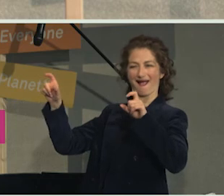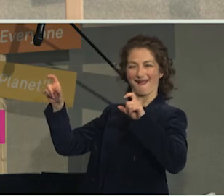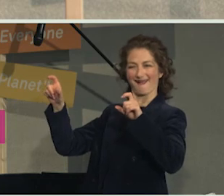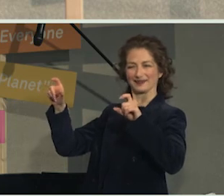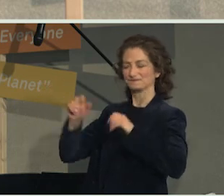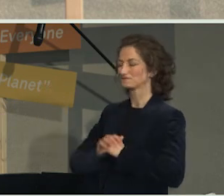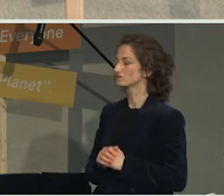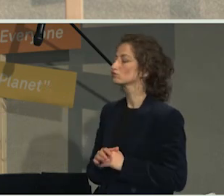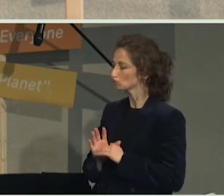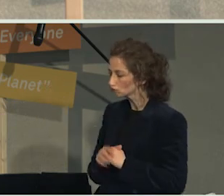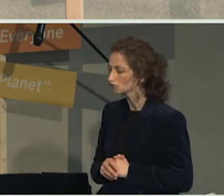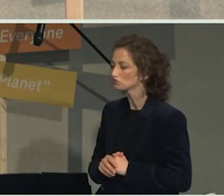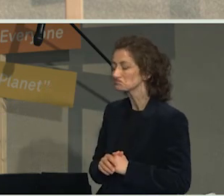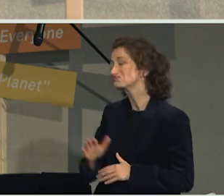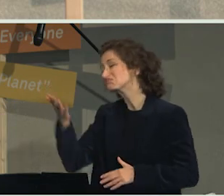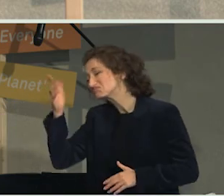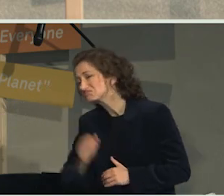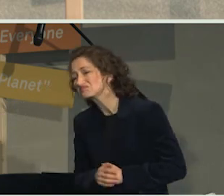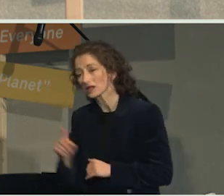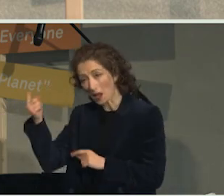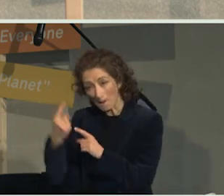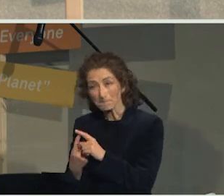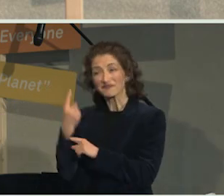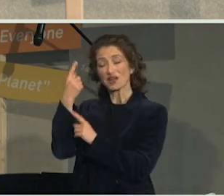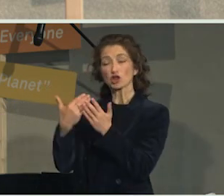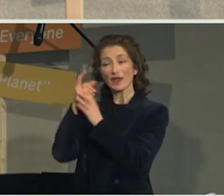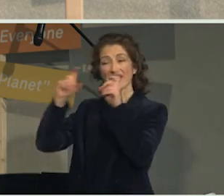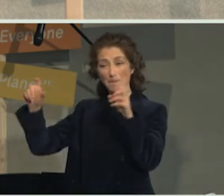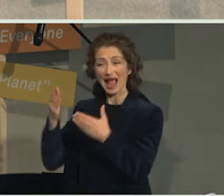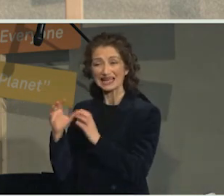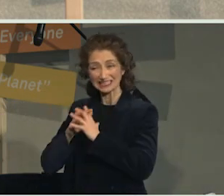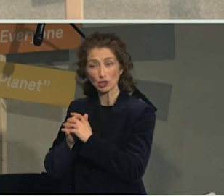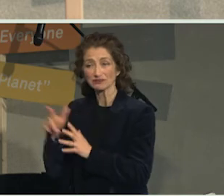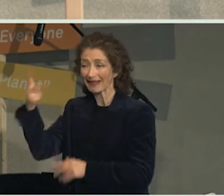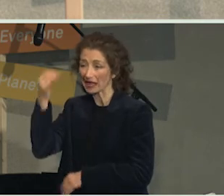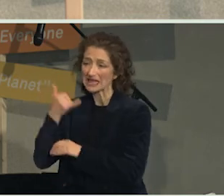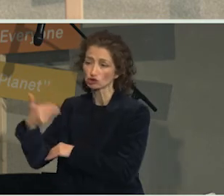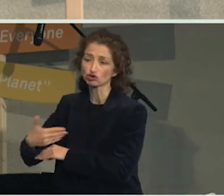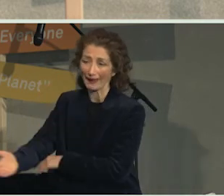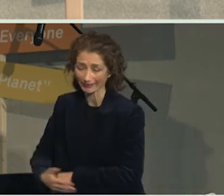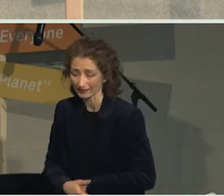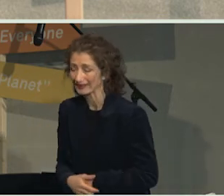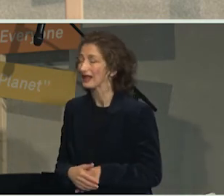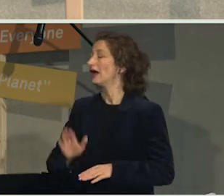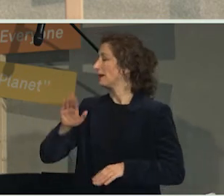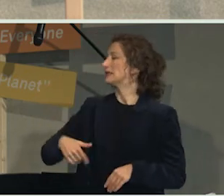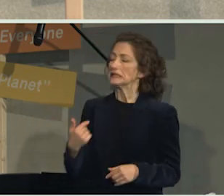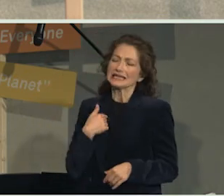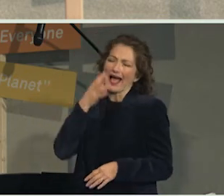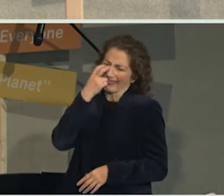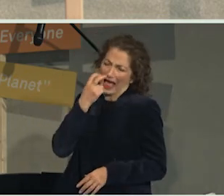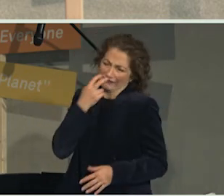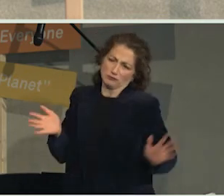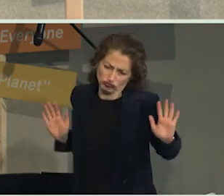breaking news is concerned, they were about 30 years too late. But nonetheless, in my naivete, I thought that